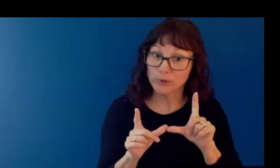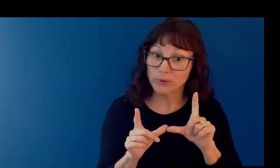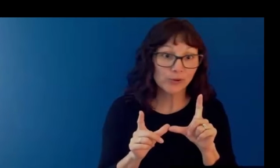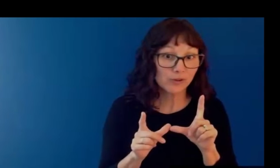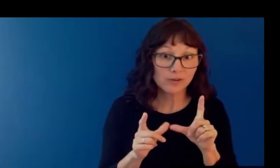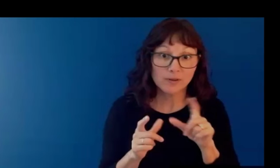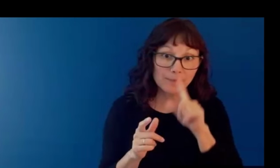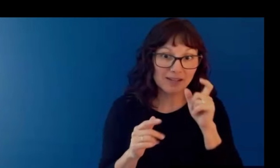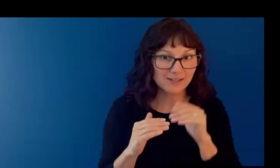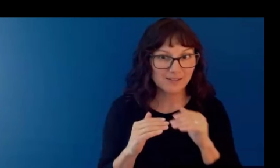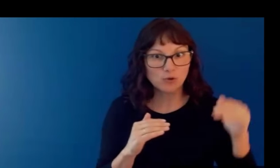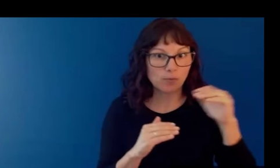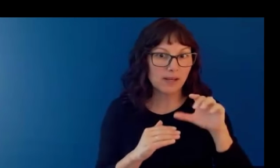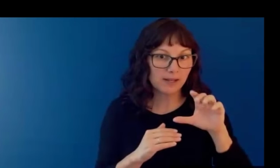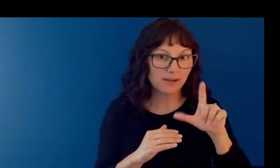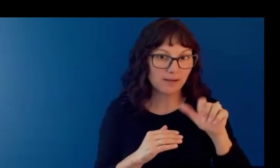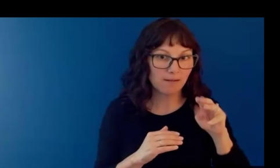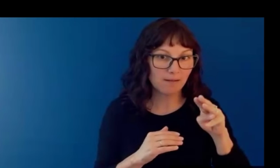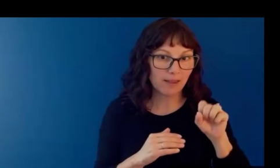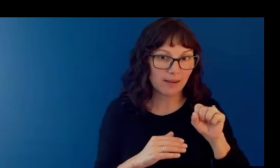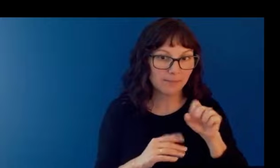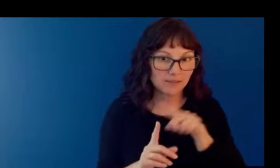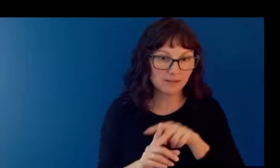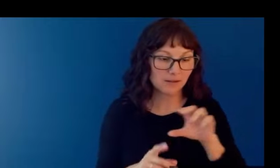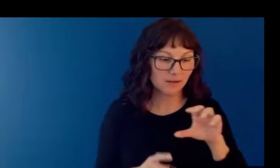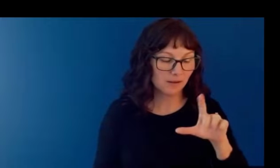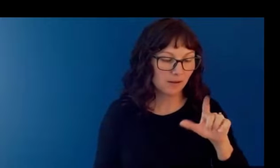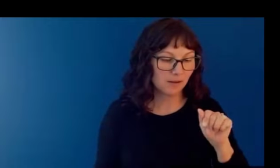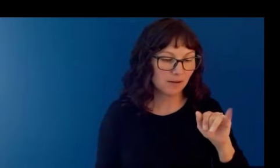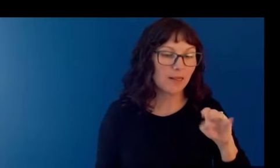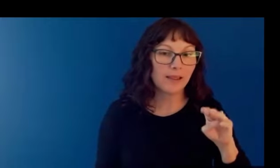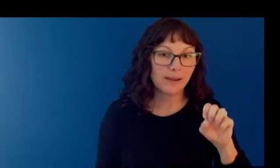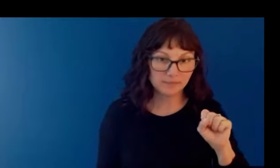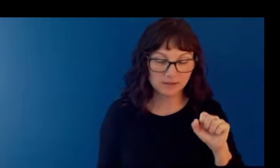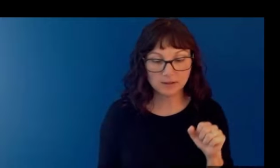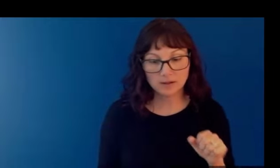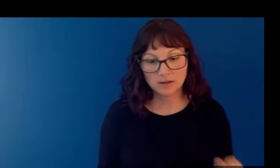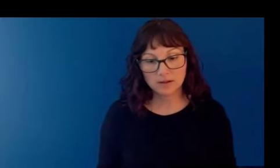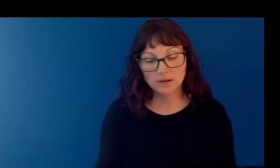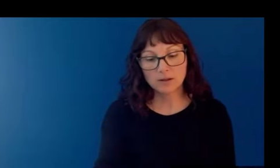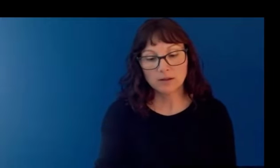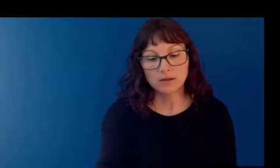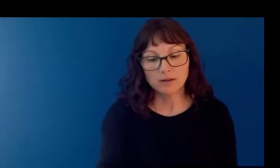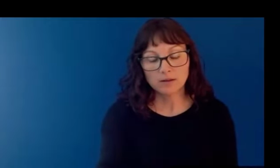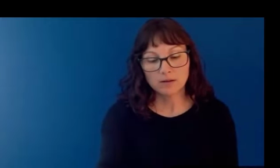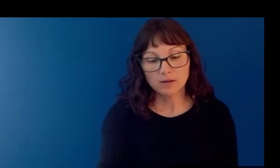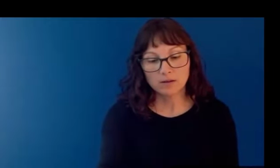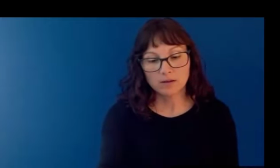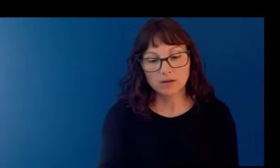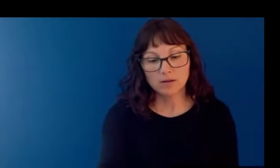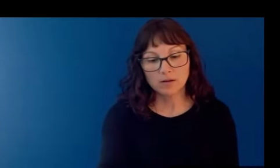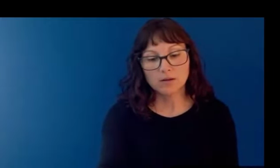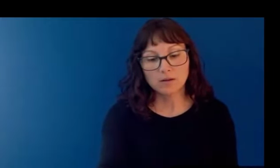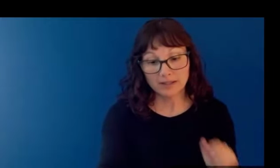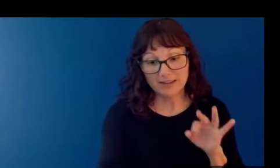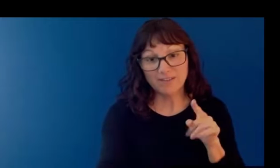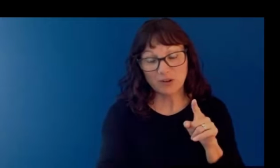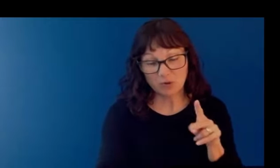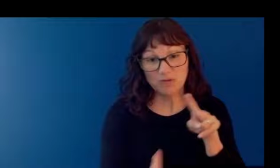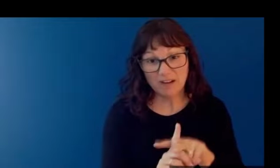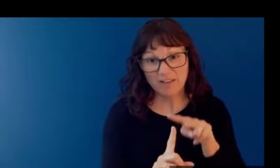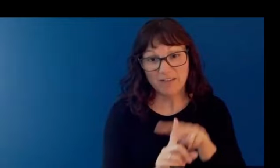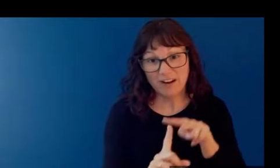result of too many claims. So if you file a lot of claims, just like your auto